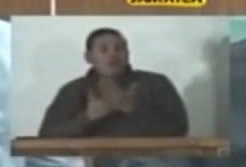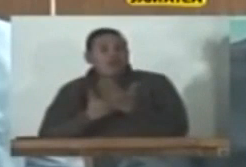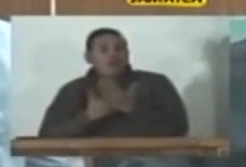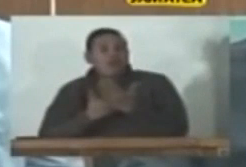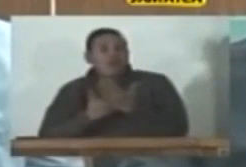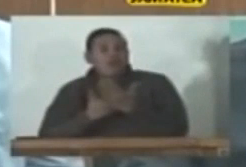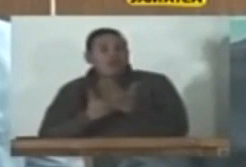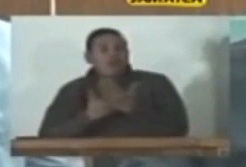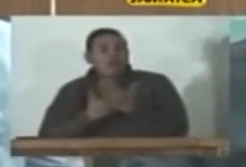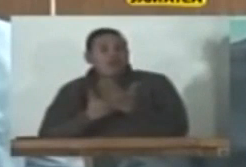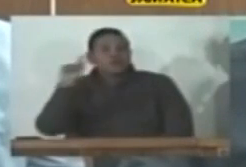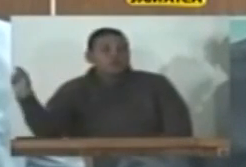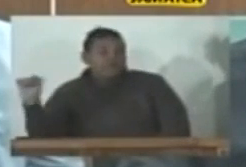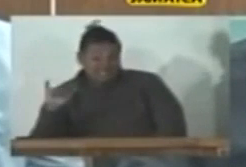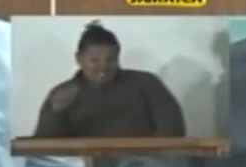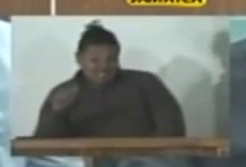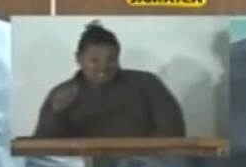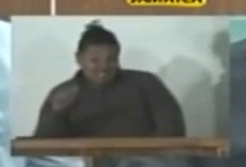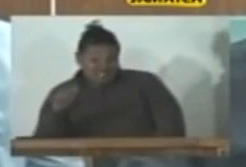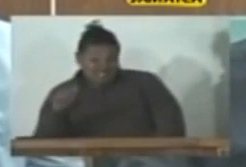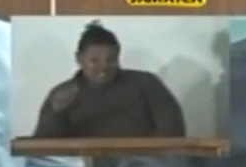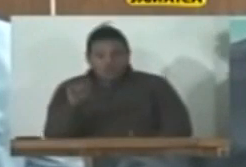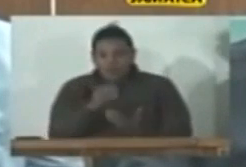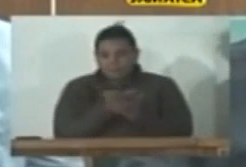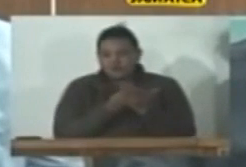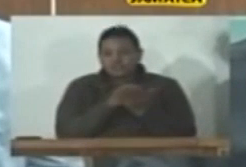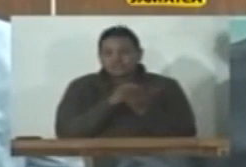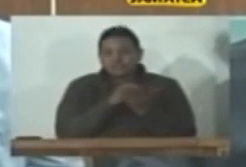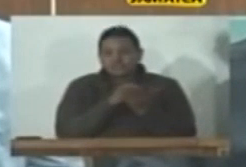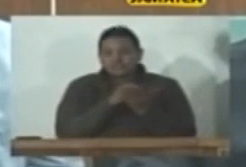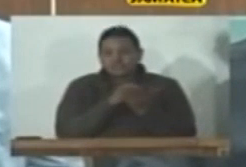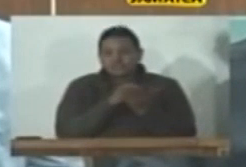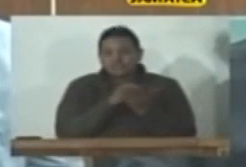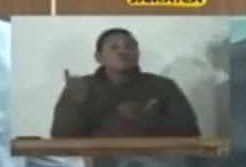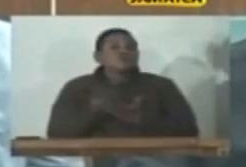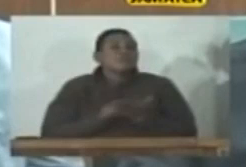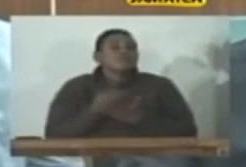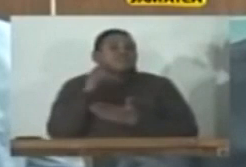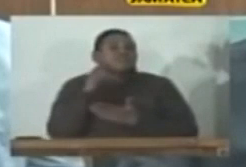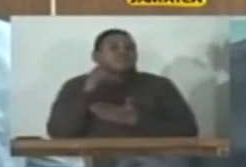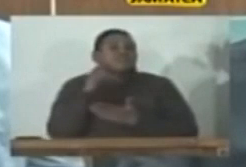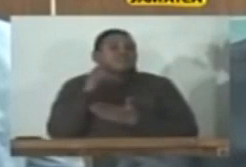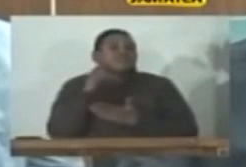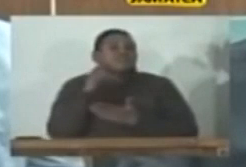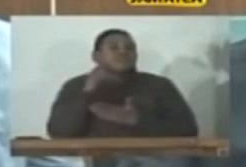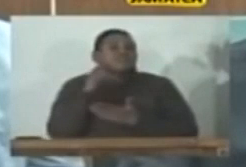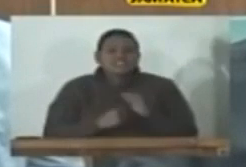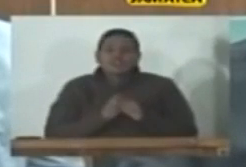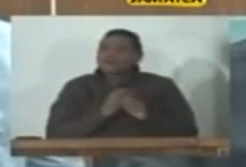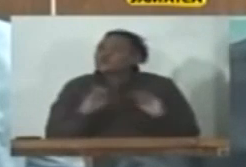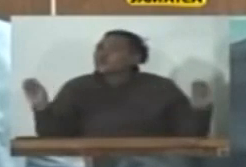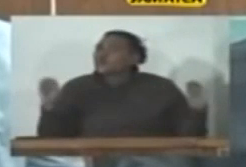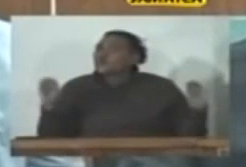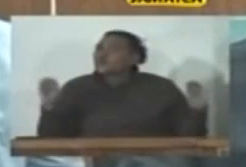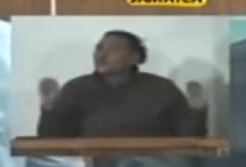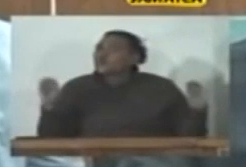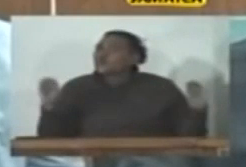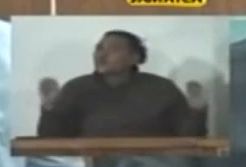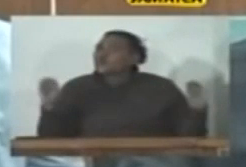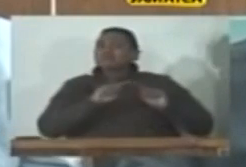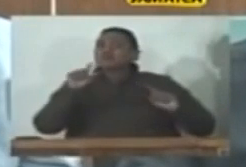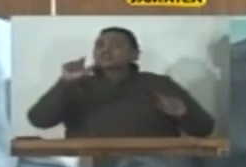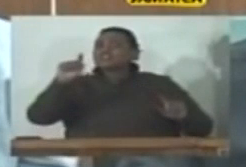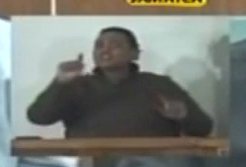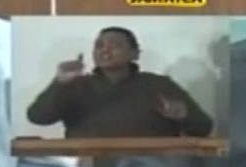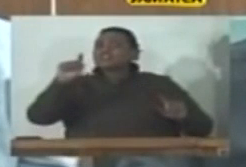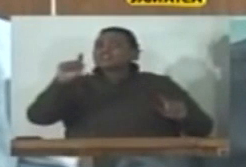fiscal year. No new taxes, but GCT collections are projected to go up by 12.6% this coming